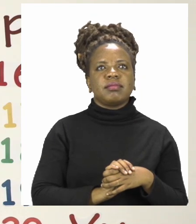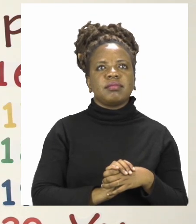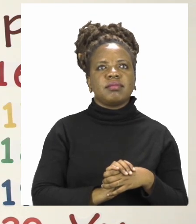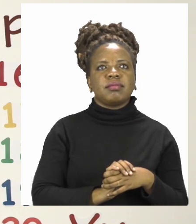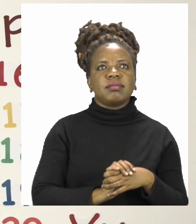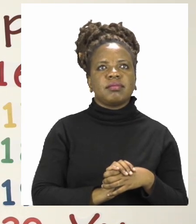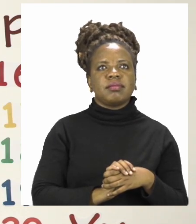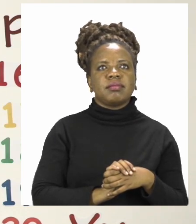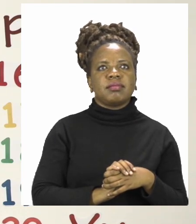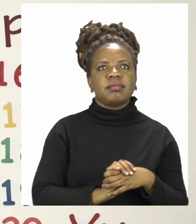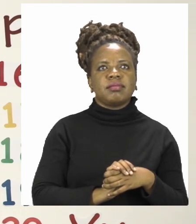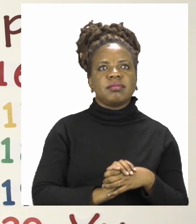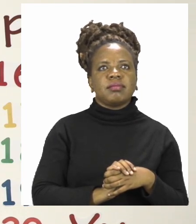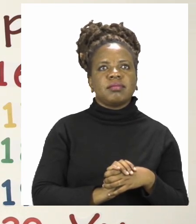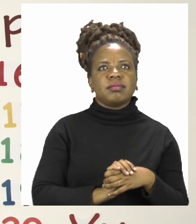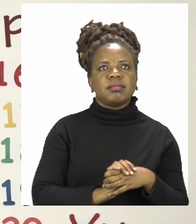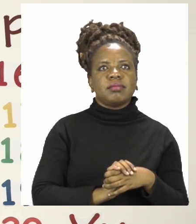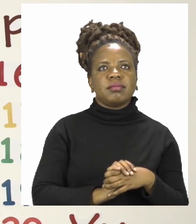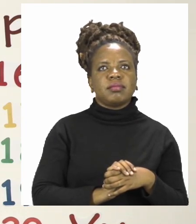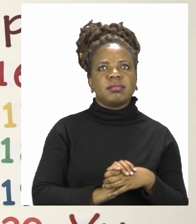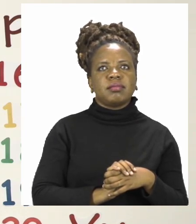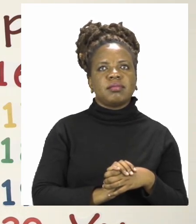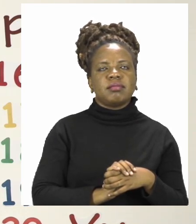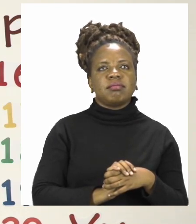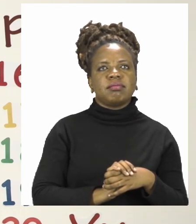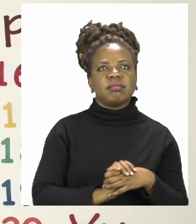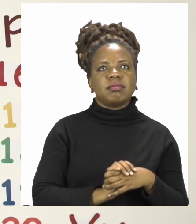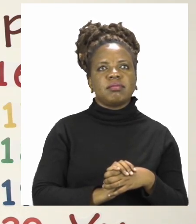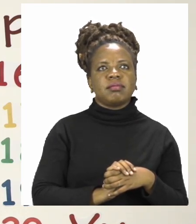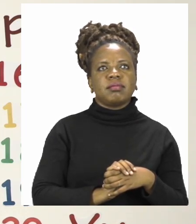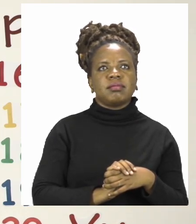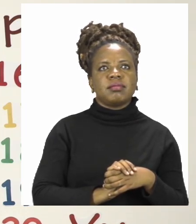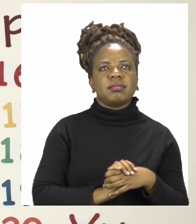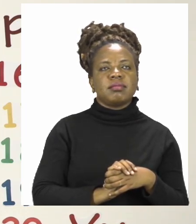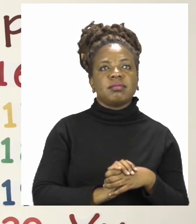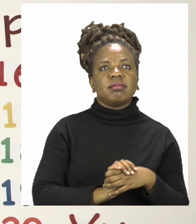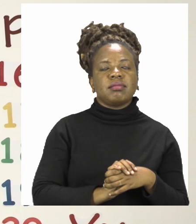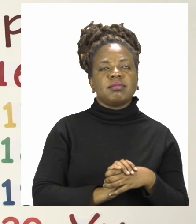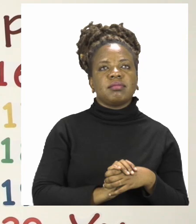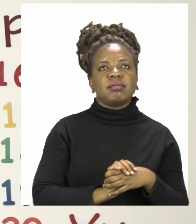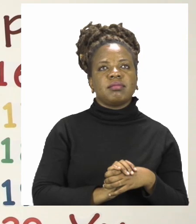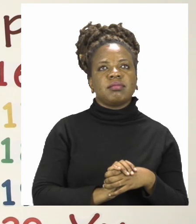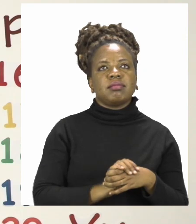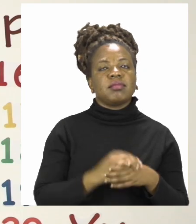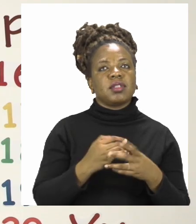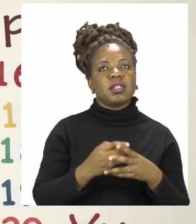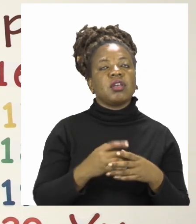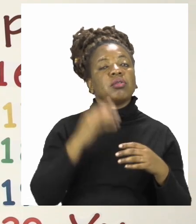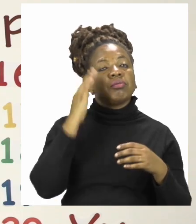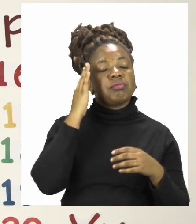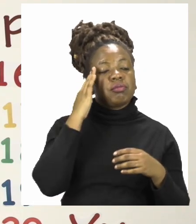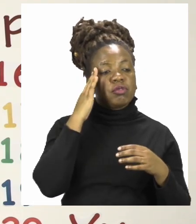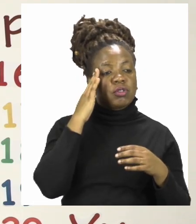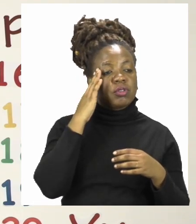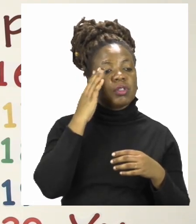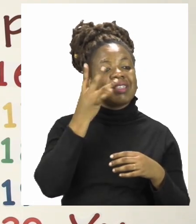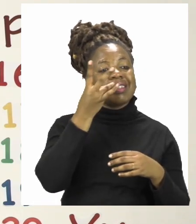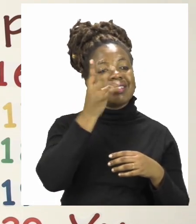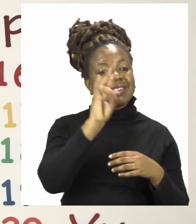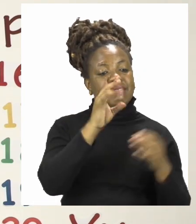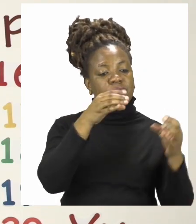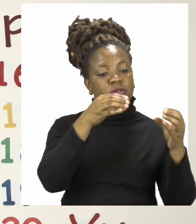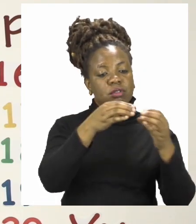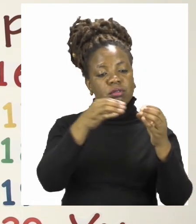1, 2, 3, 4. Now we have put 4 things in each